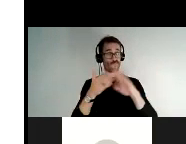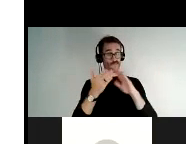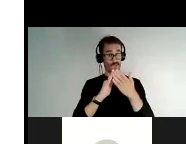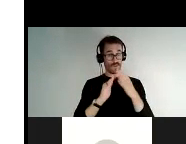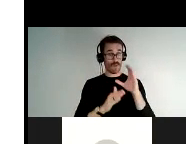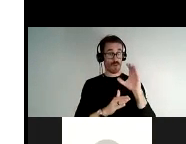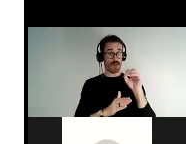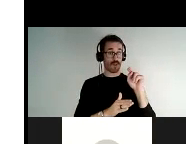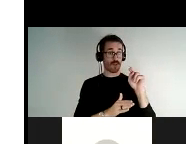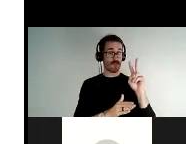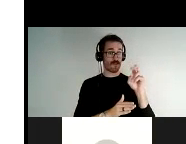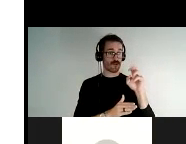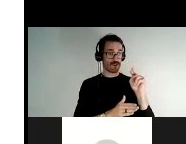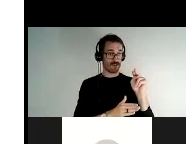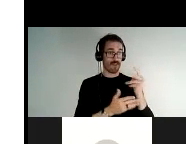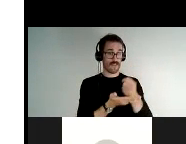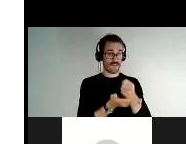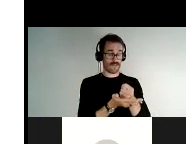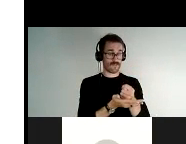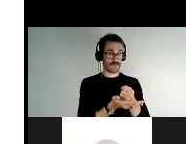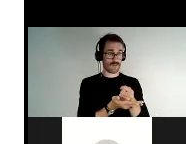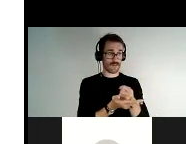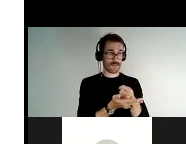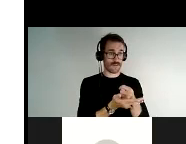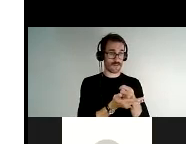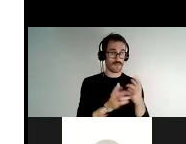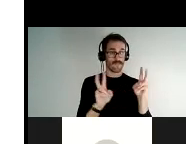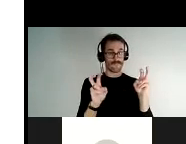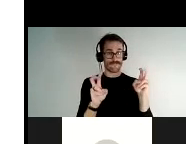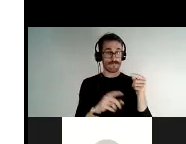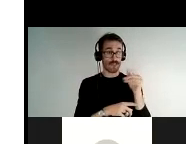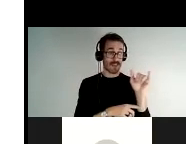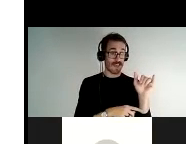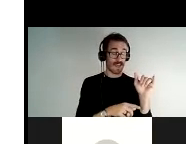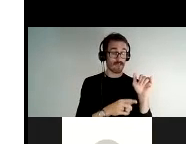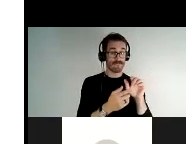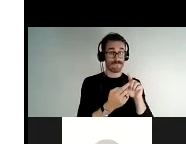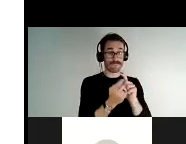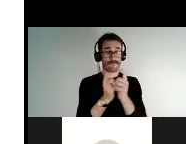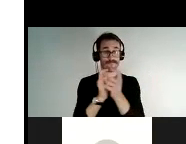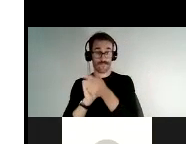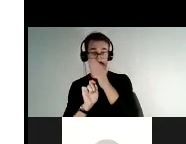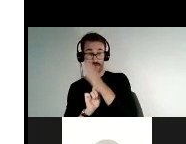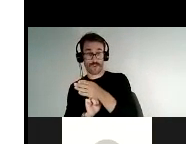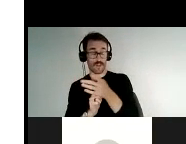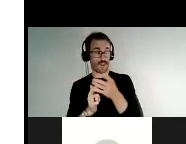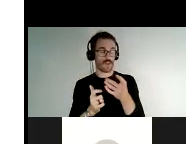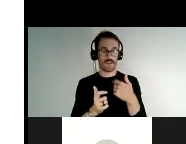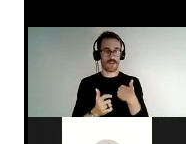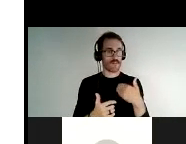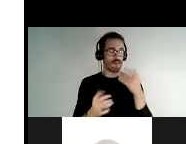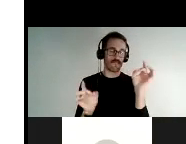therapy does so much harm and leads to so much um, self-hatred and suicide